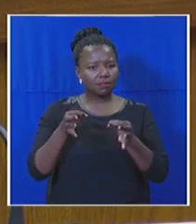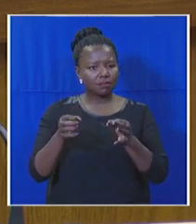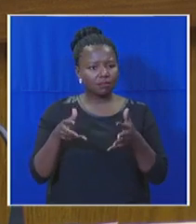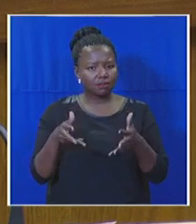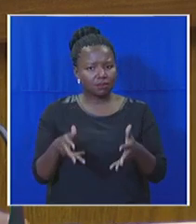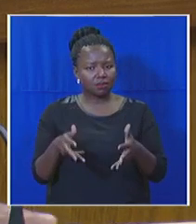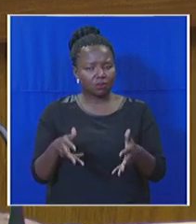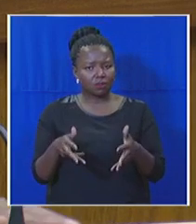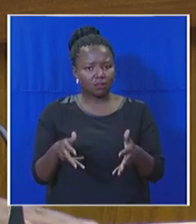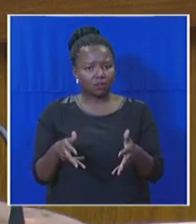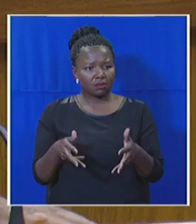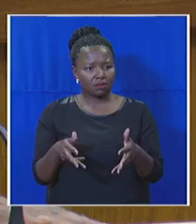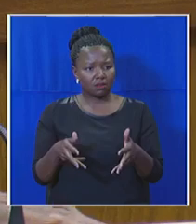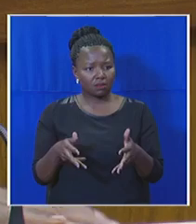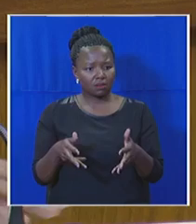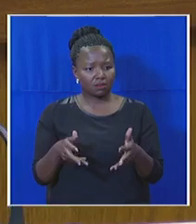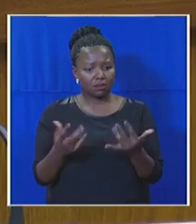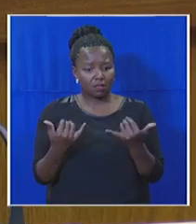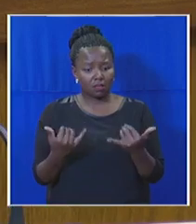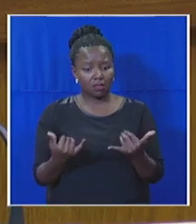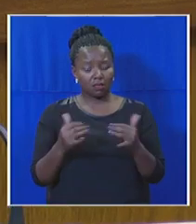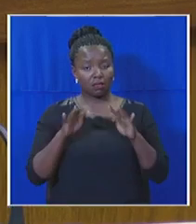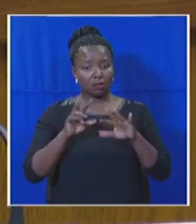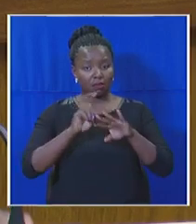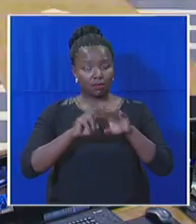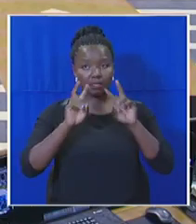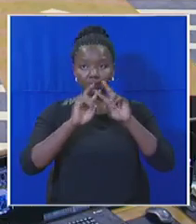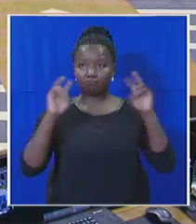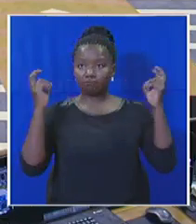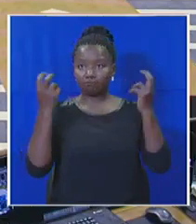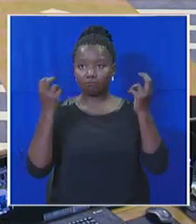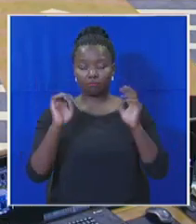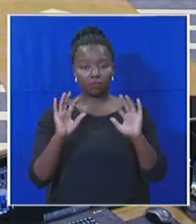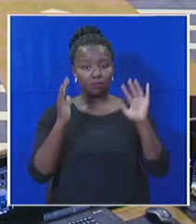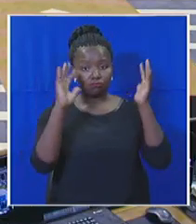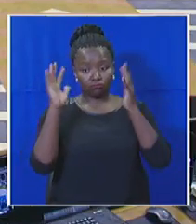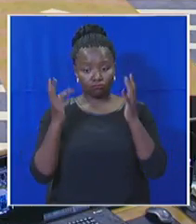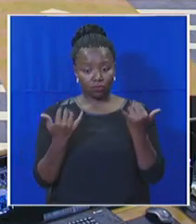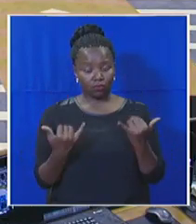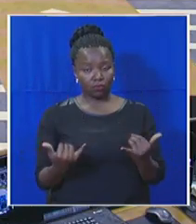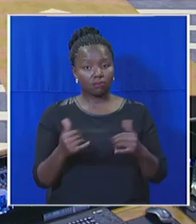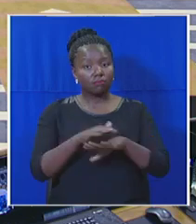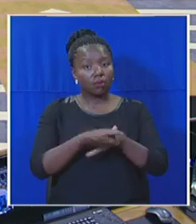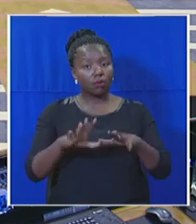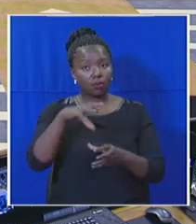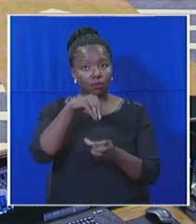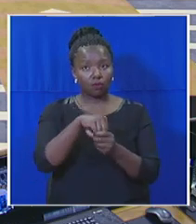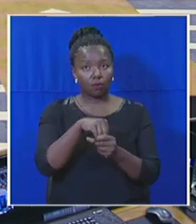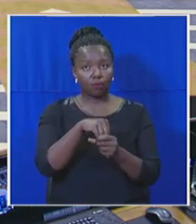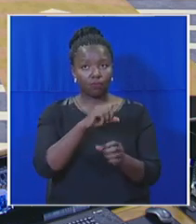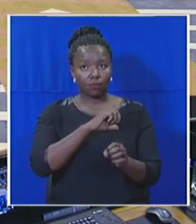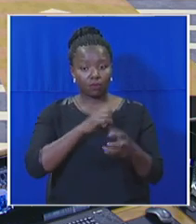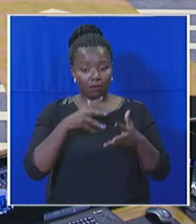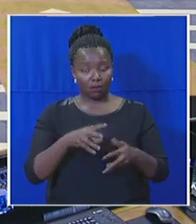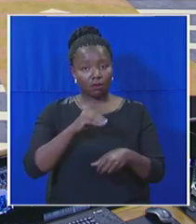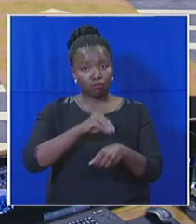gallery that they are not allowed to partake in the proceedings that are here? Because I think we might have a